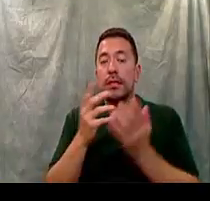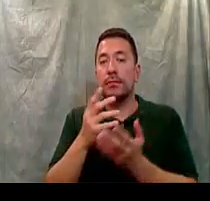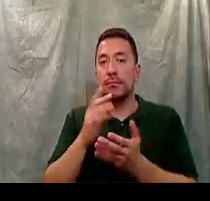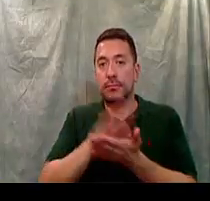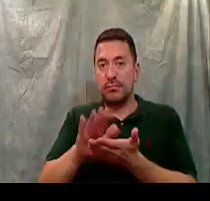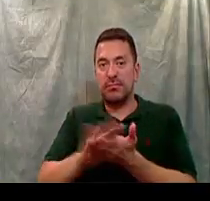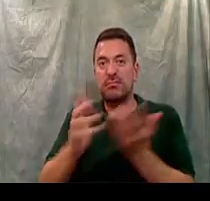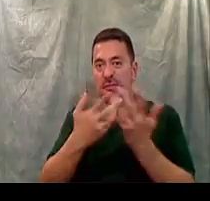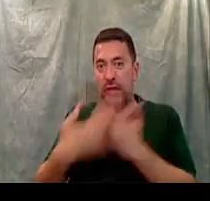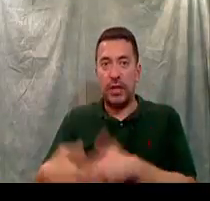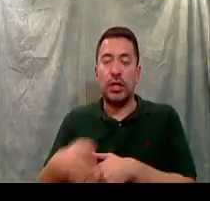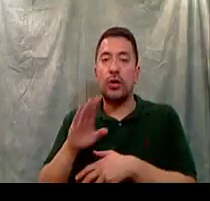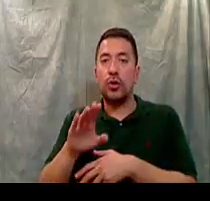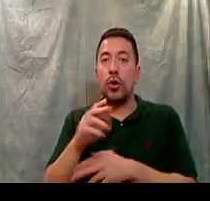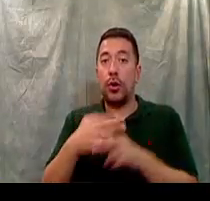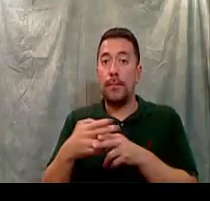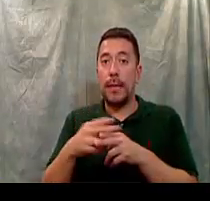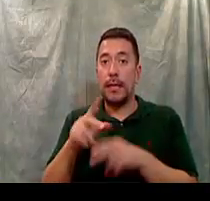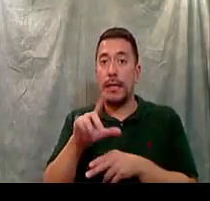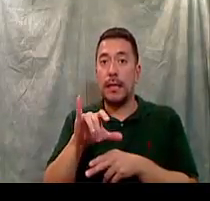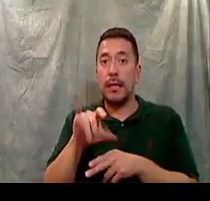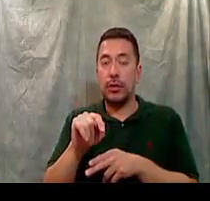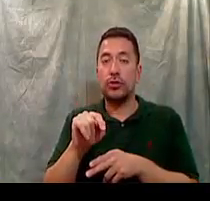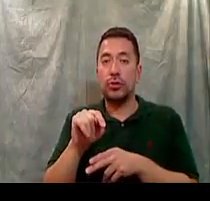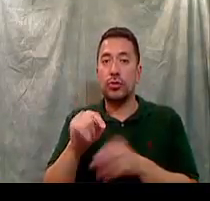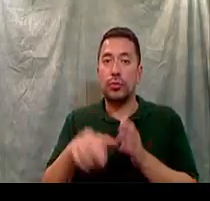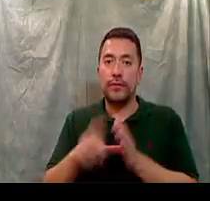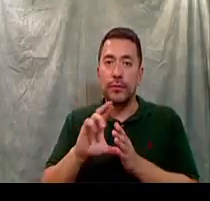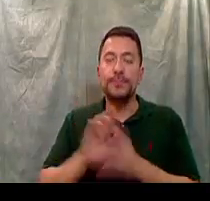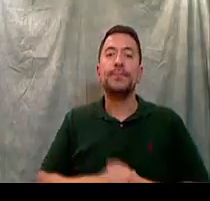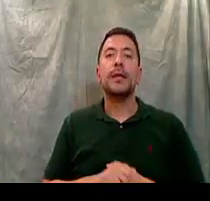review as your culminating assignment for the 3 courses you're taking this summer.